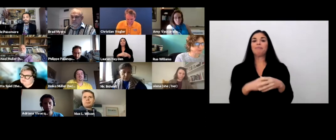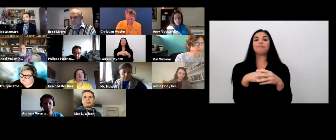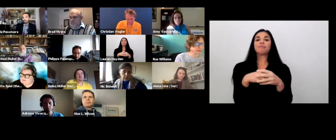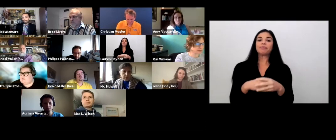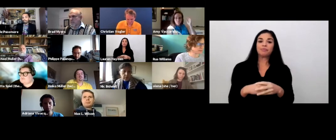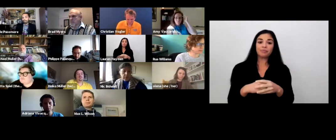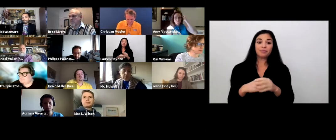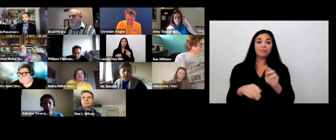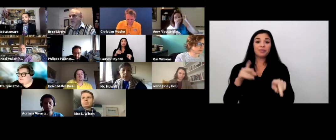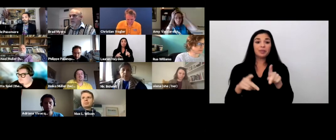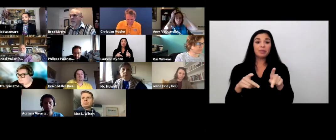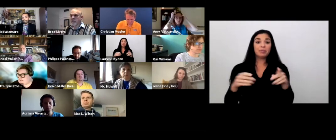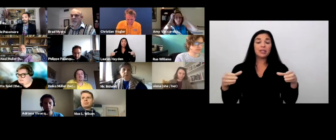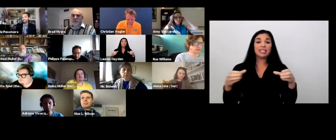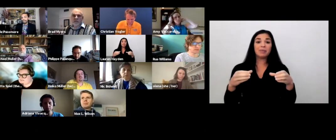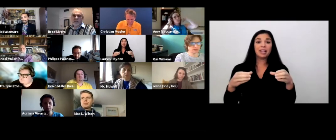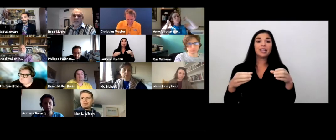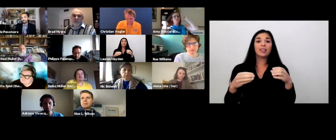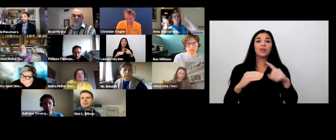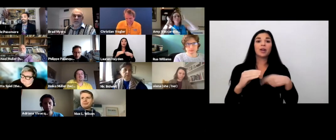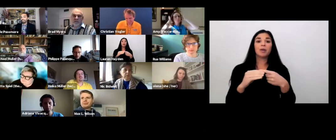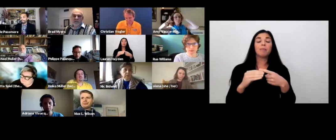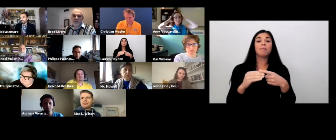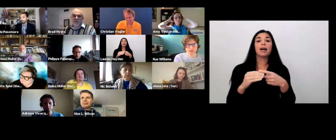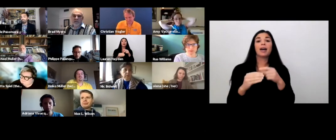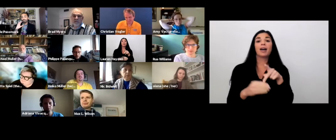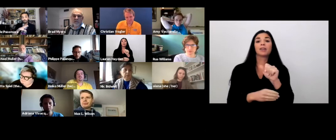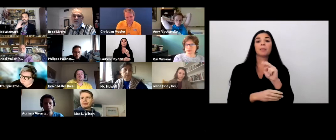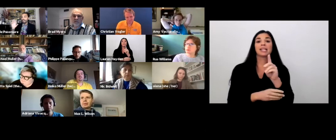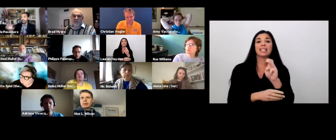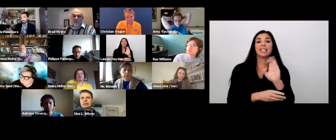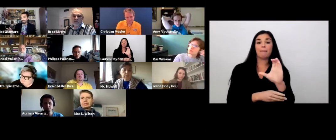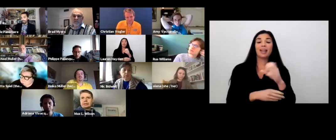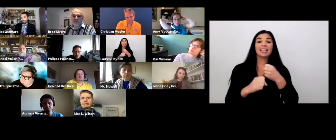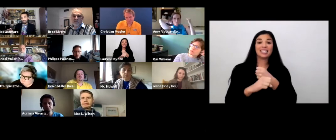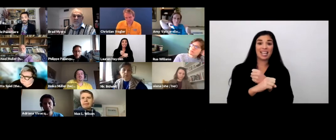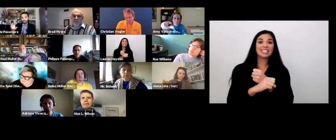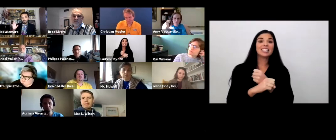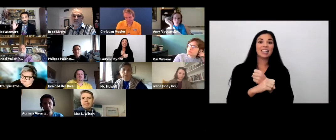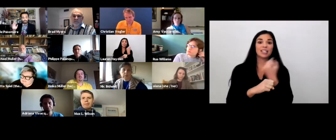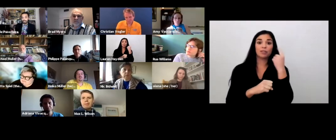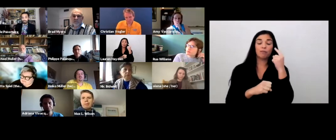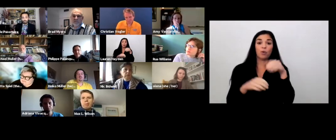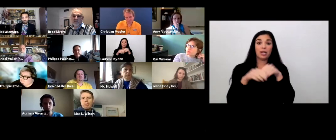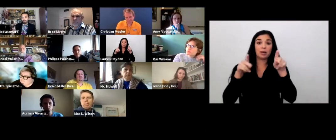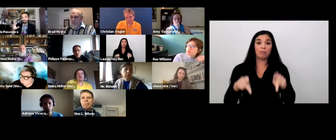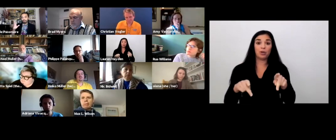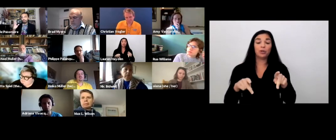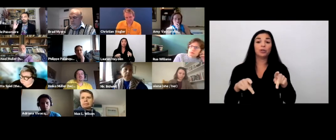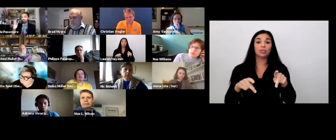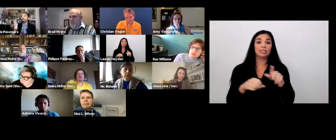People came together around information on pandemic stats for physical sites before and after events being a really